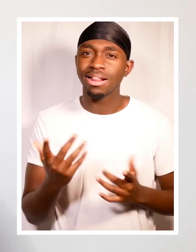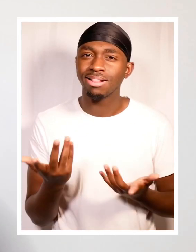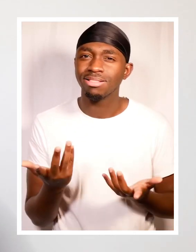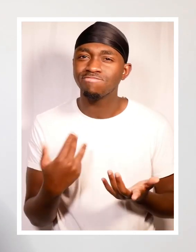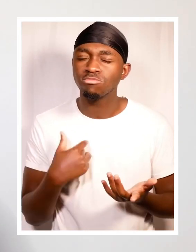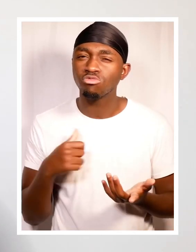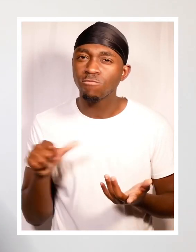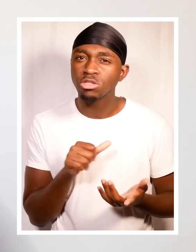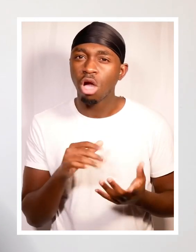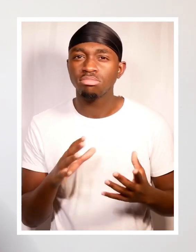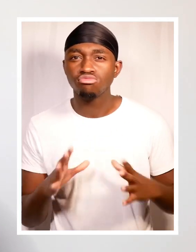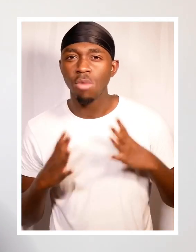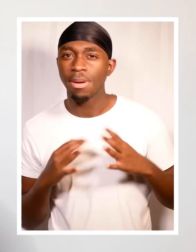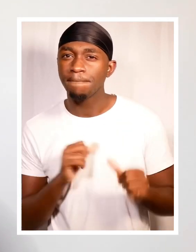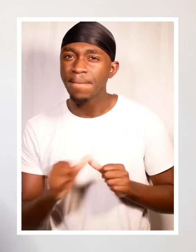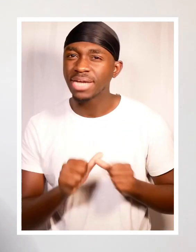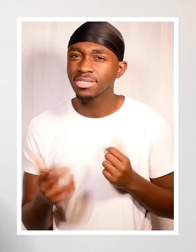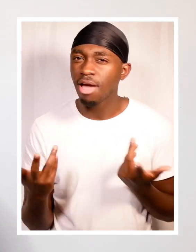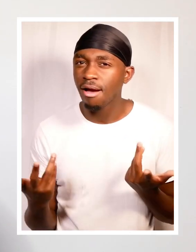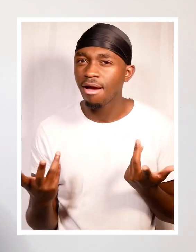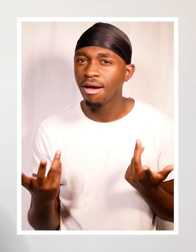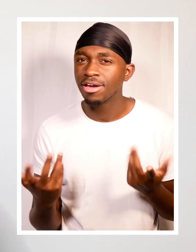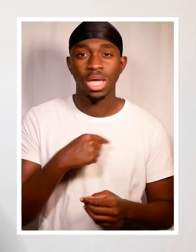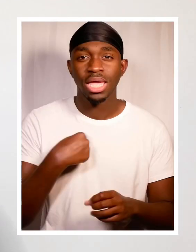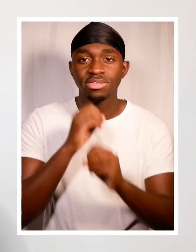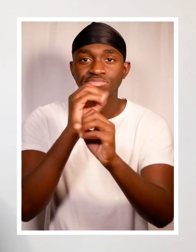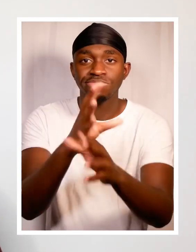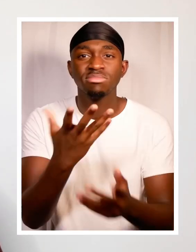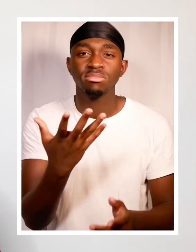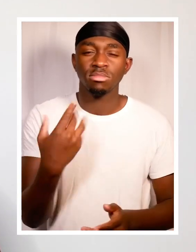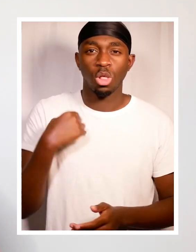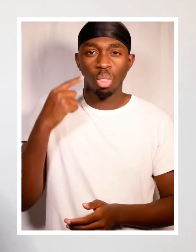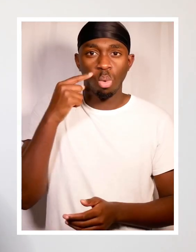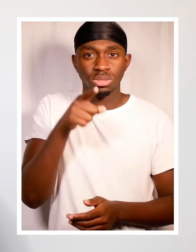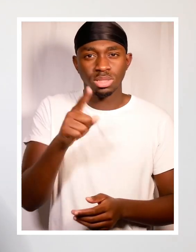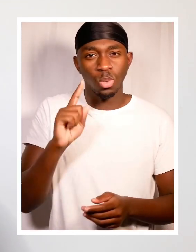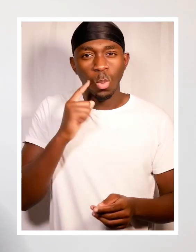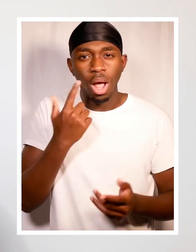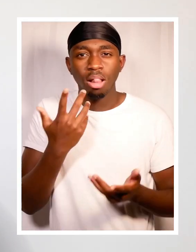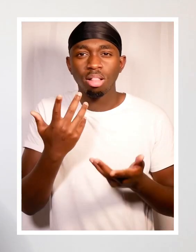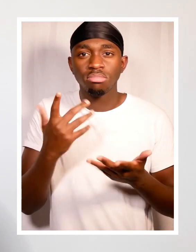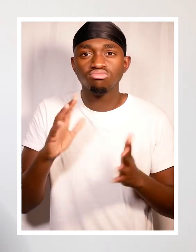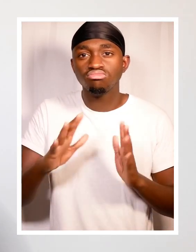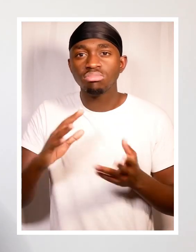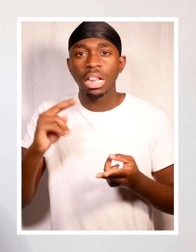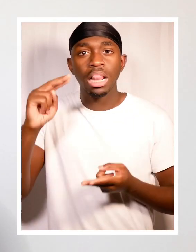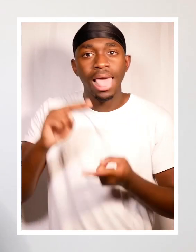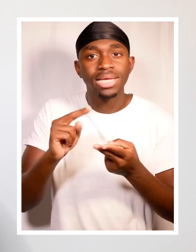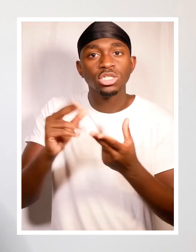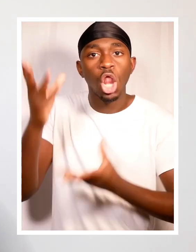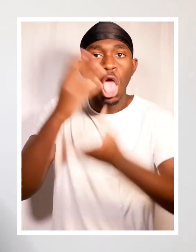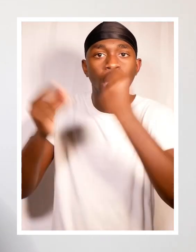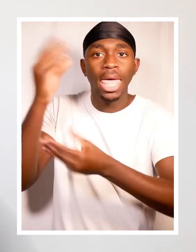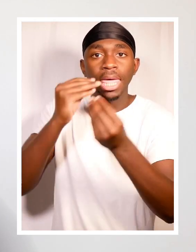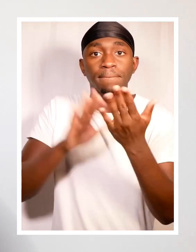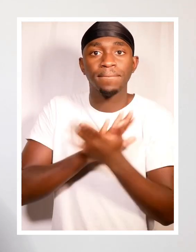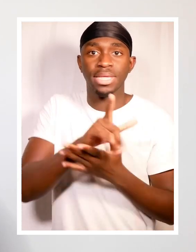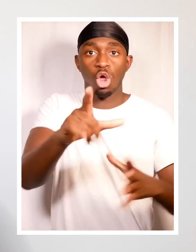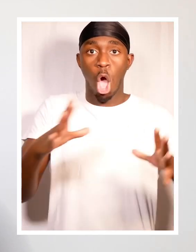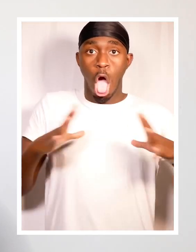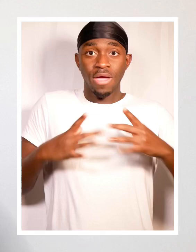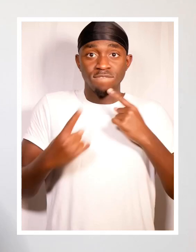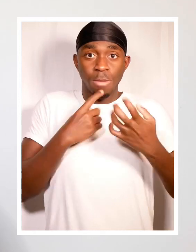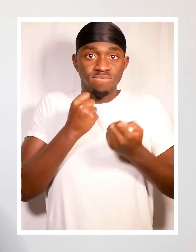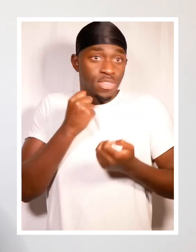it was just very intense so if you are applying to a boot camp or you're about to start a boot camp a